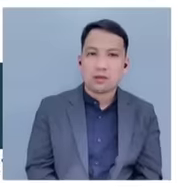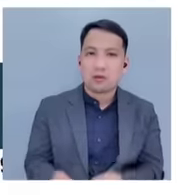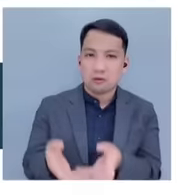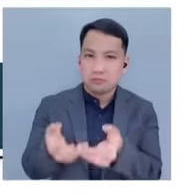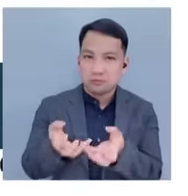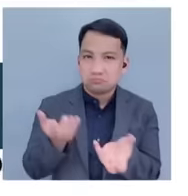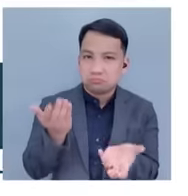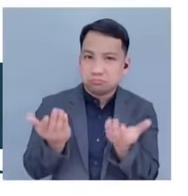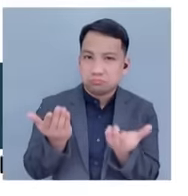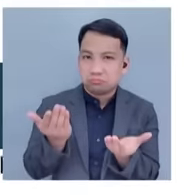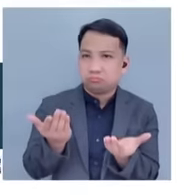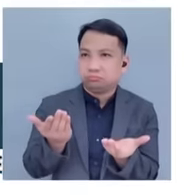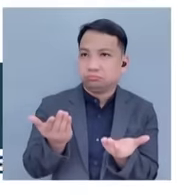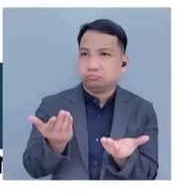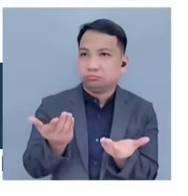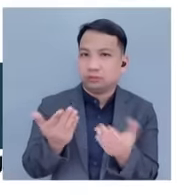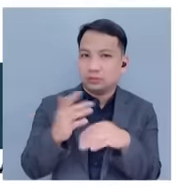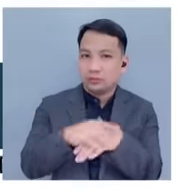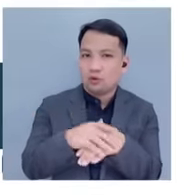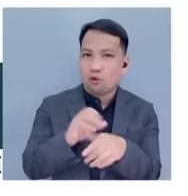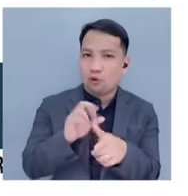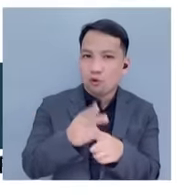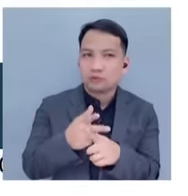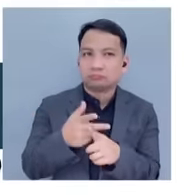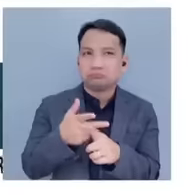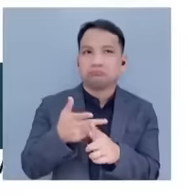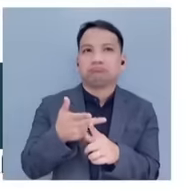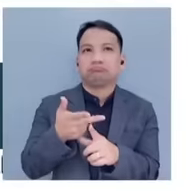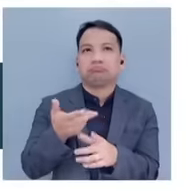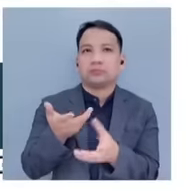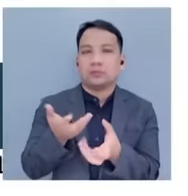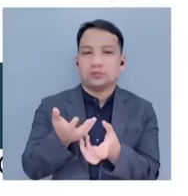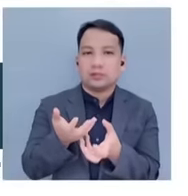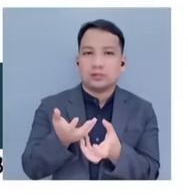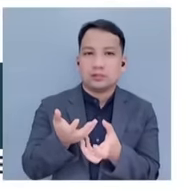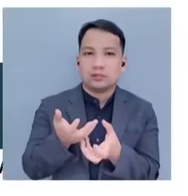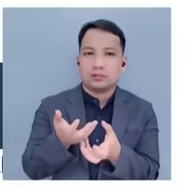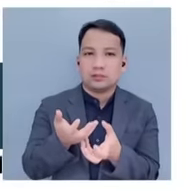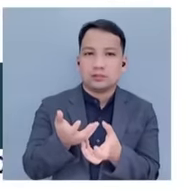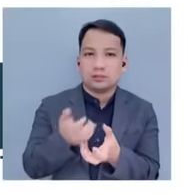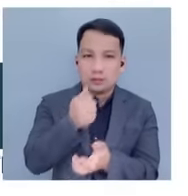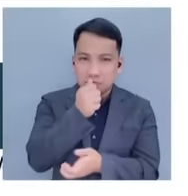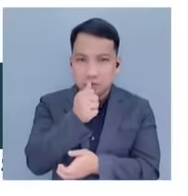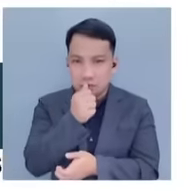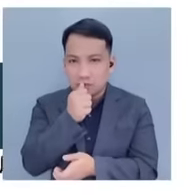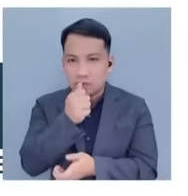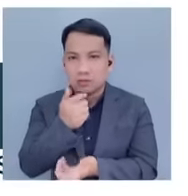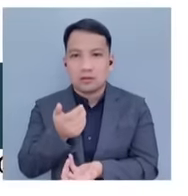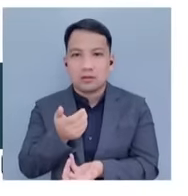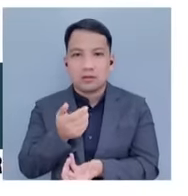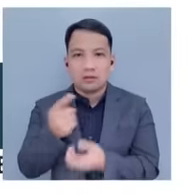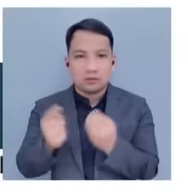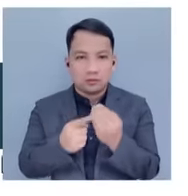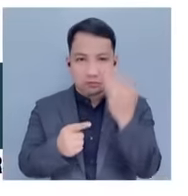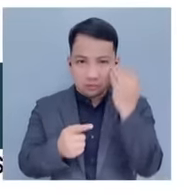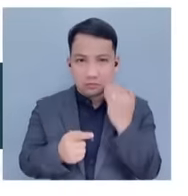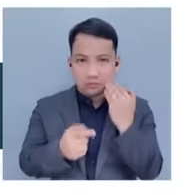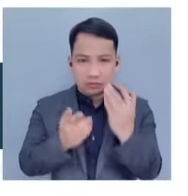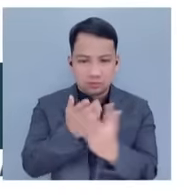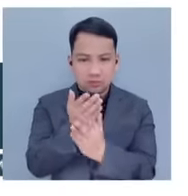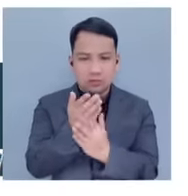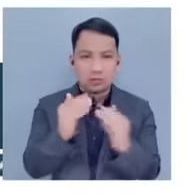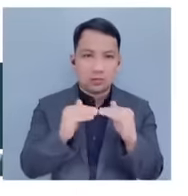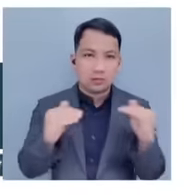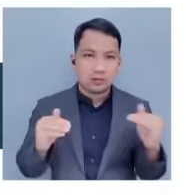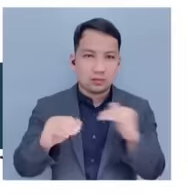probably taken aback by the secrecy, the lack of transparency behind the